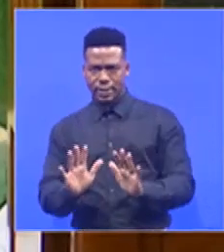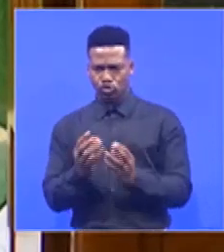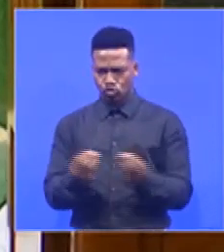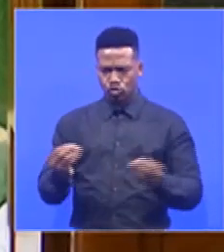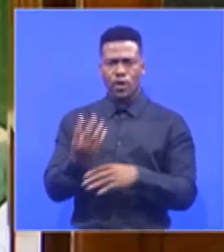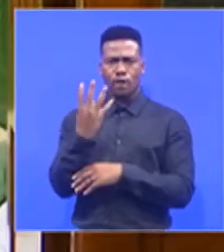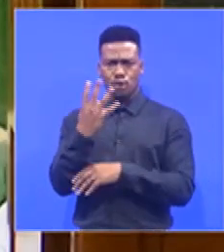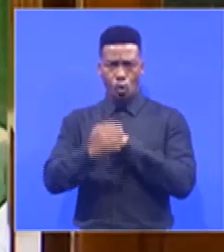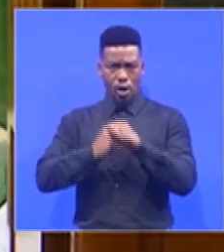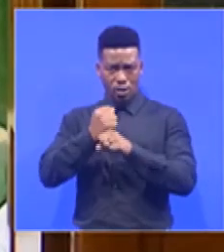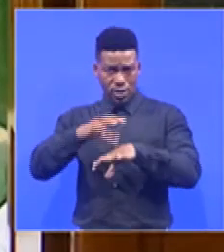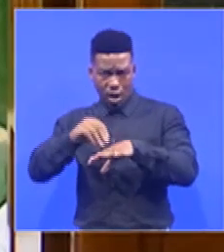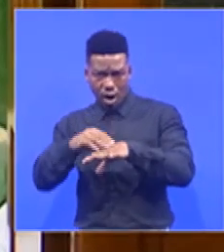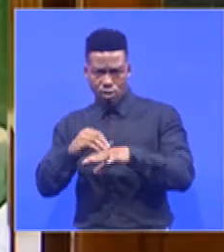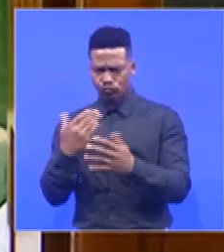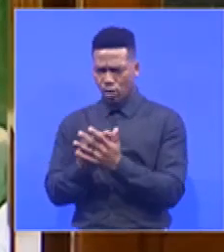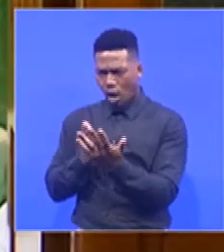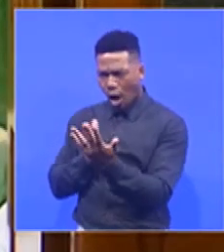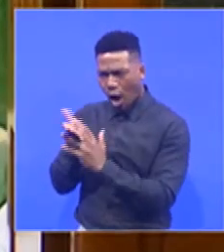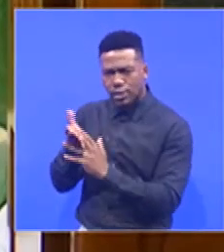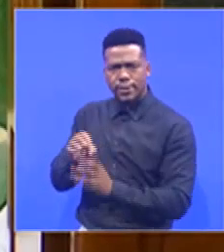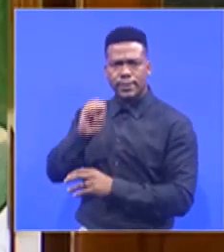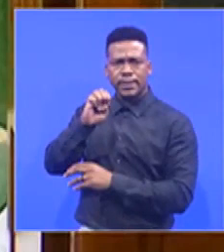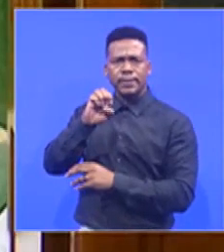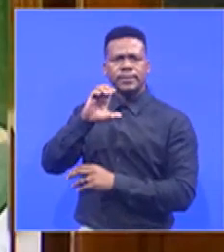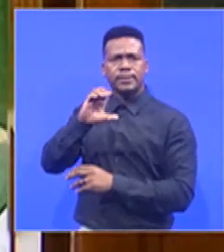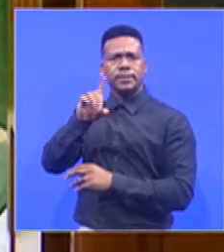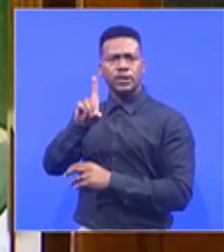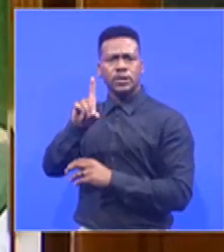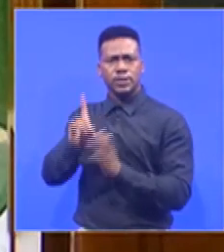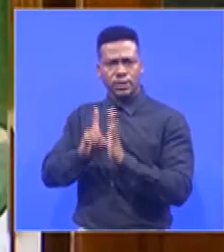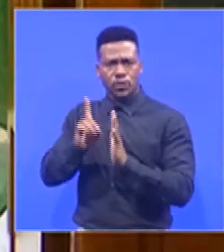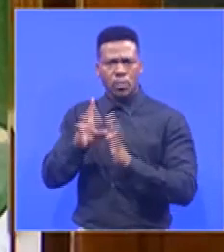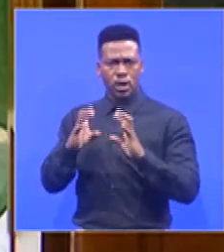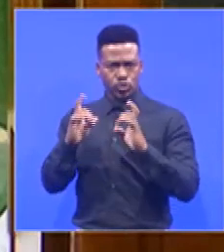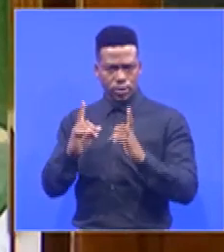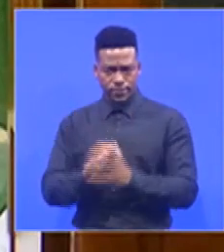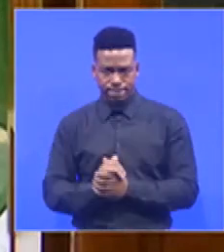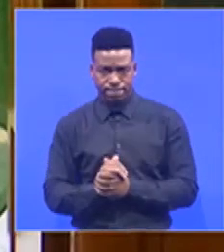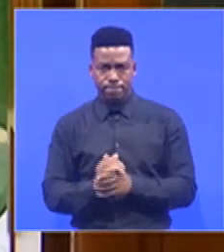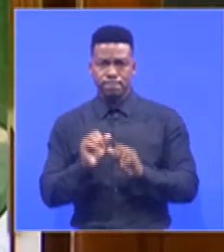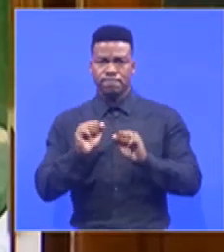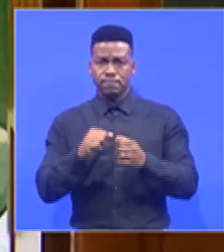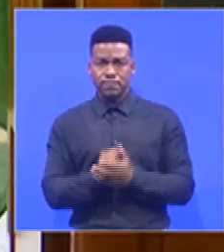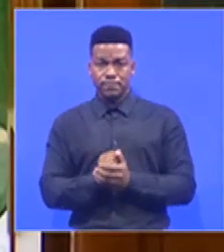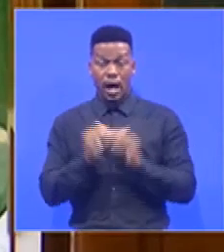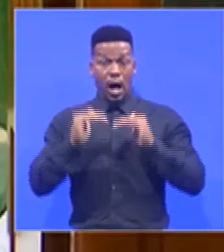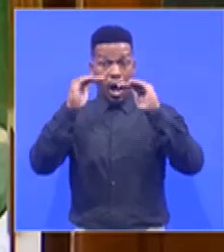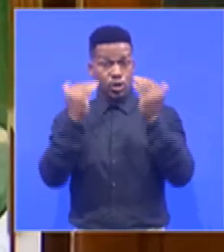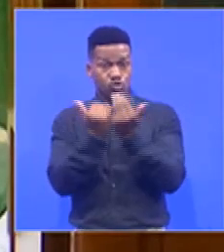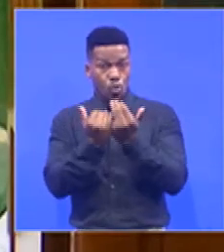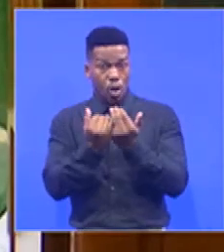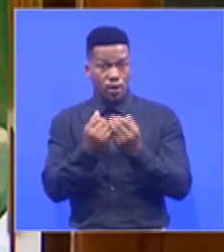4 years having access to early childhood development. Secondary education completion rates